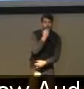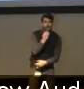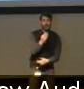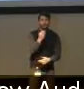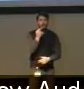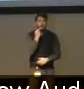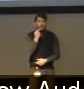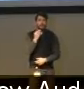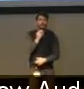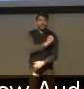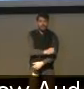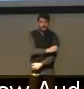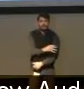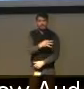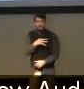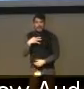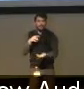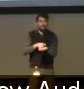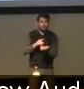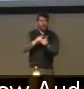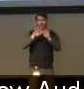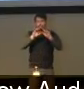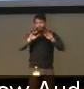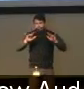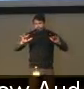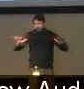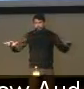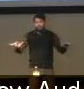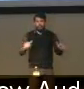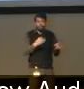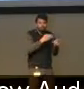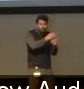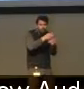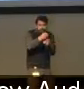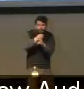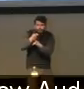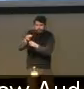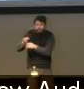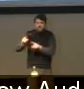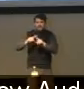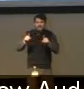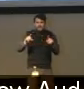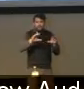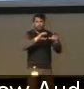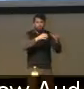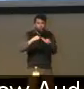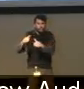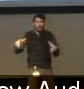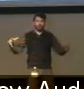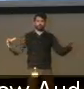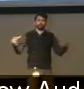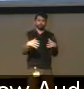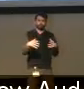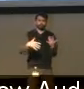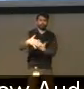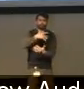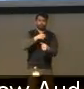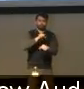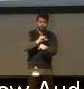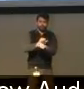support staff, and so many other groups who have come together during this pandemic. I and all of us can't thank you